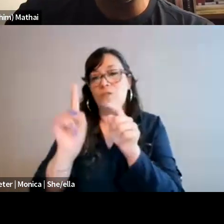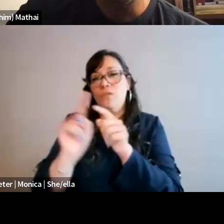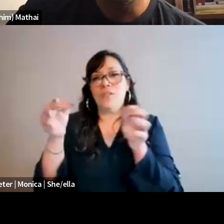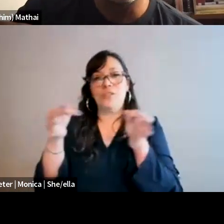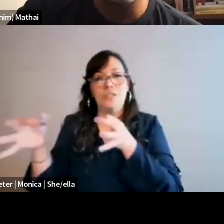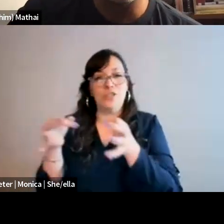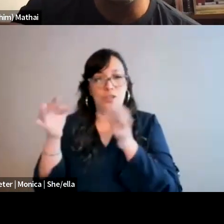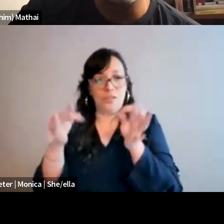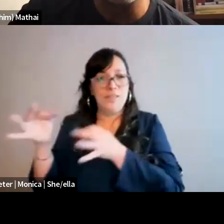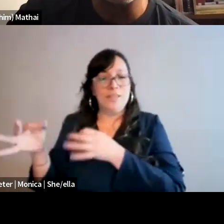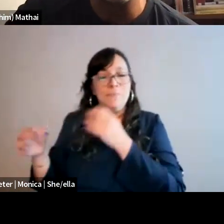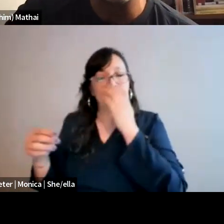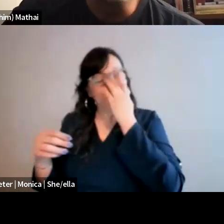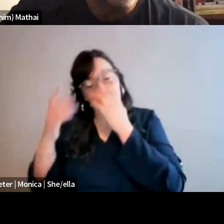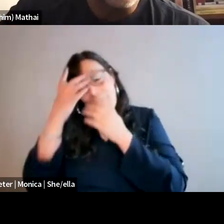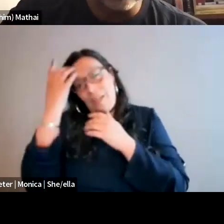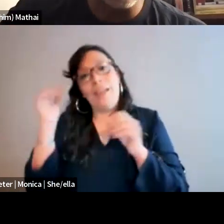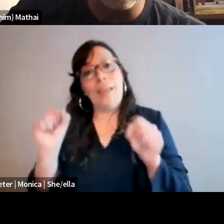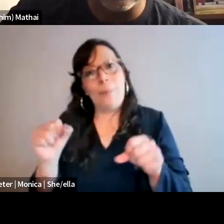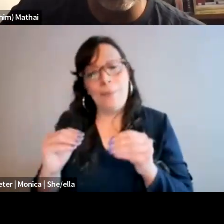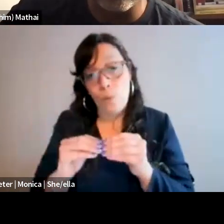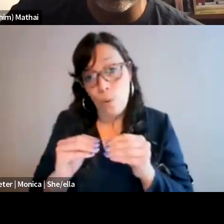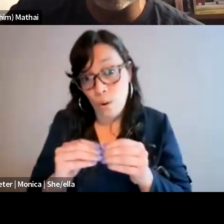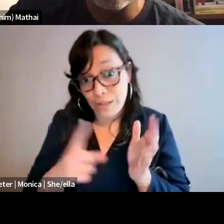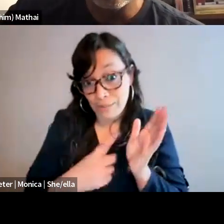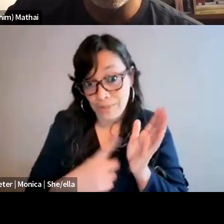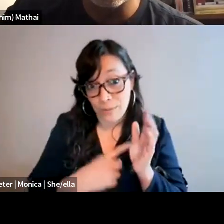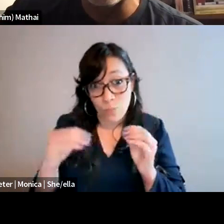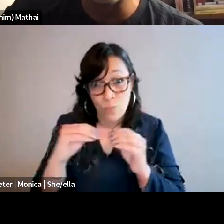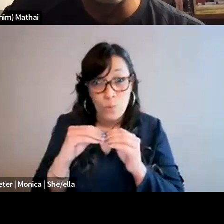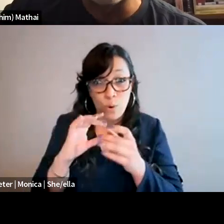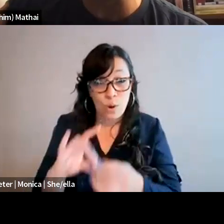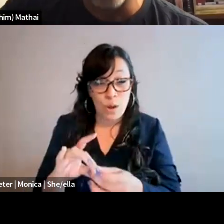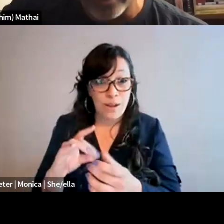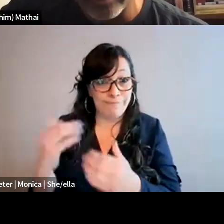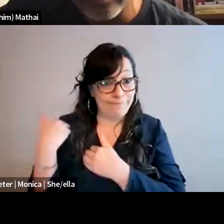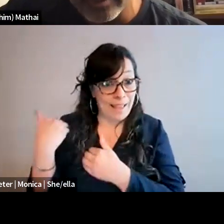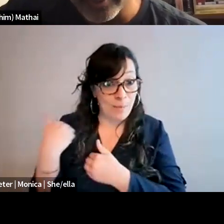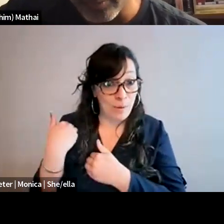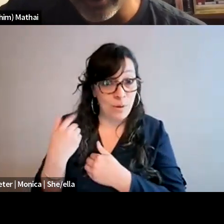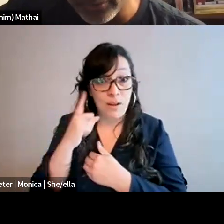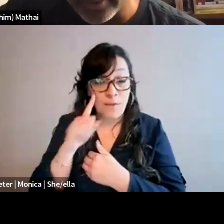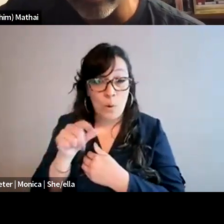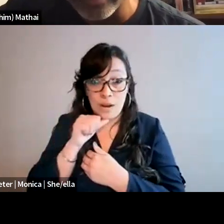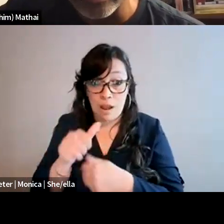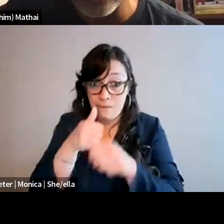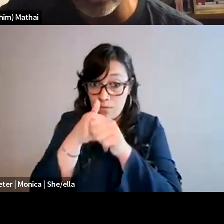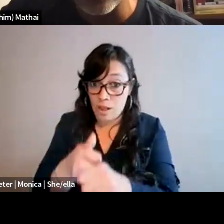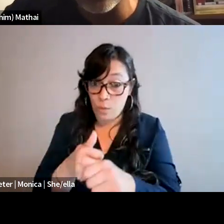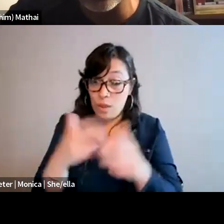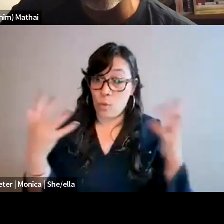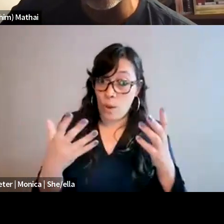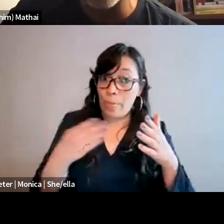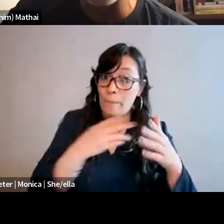can be more, in fact, even sometimes more liable for not going with what you said, right? I mean,